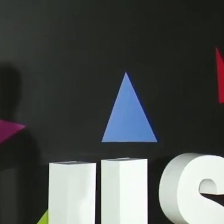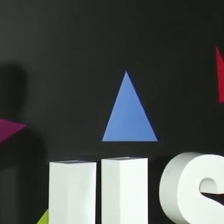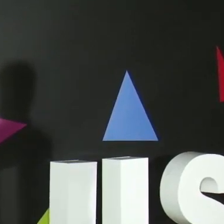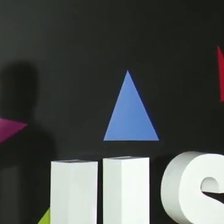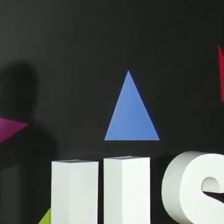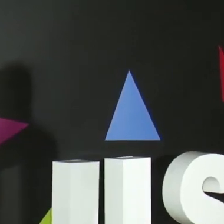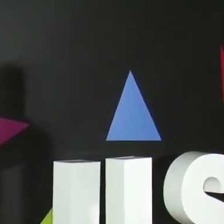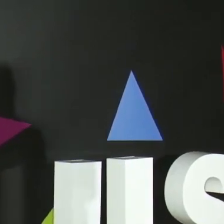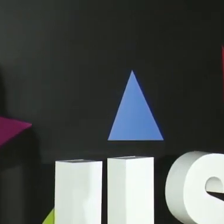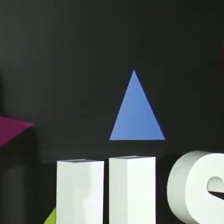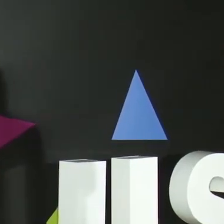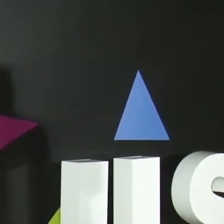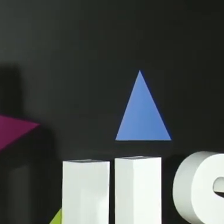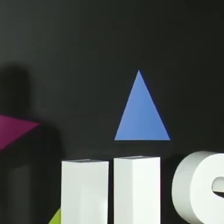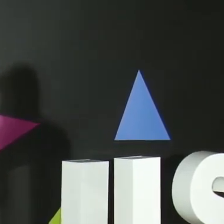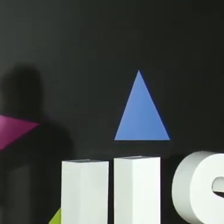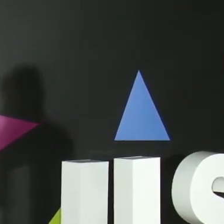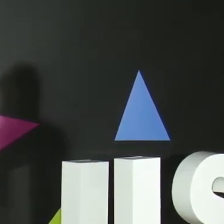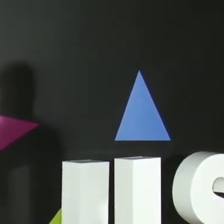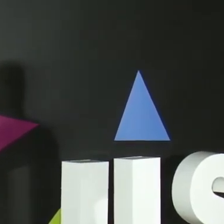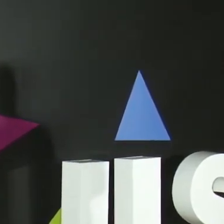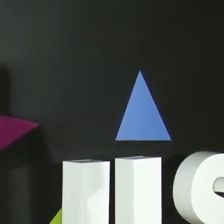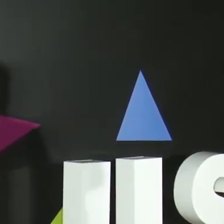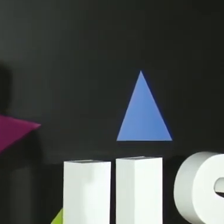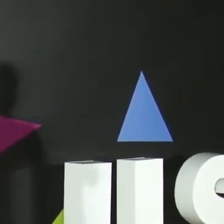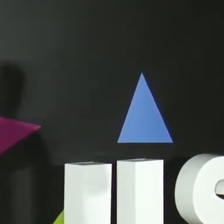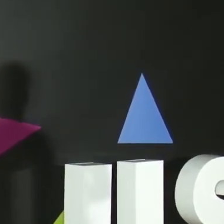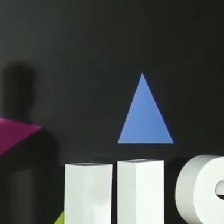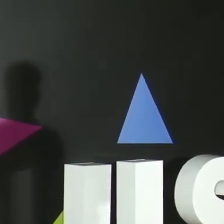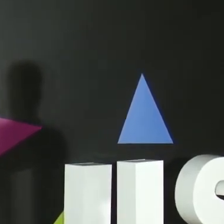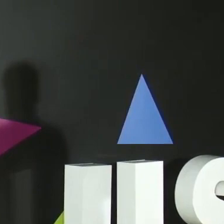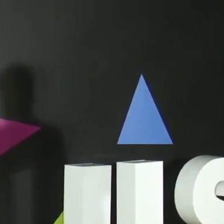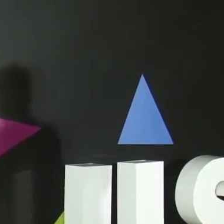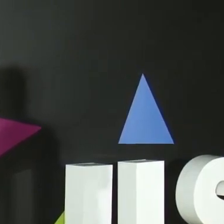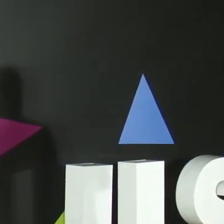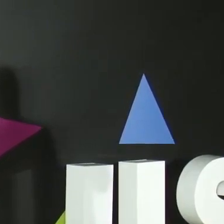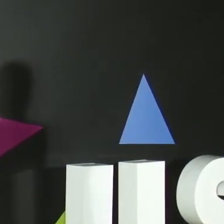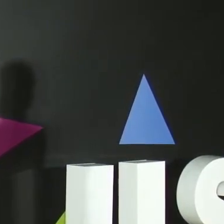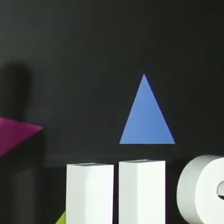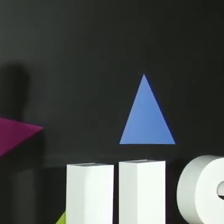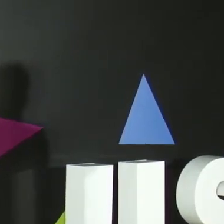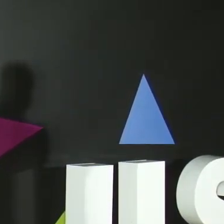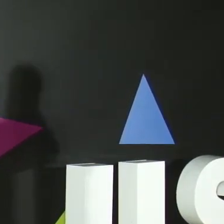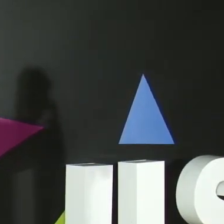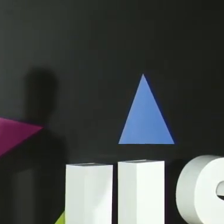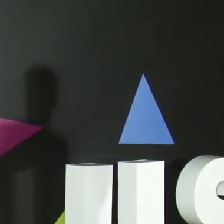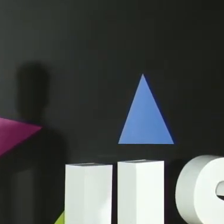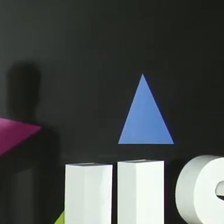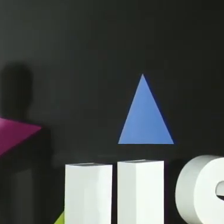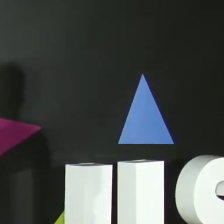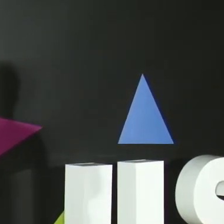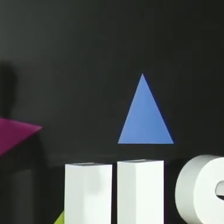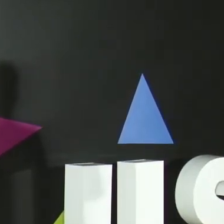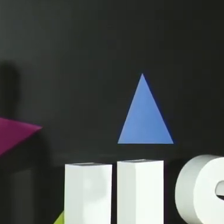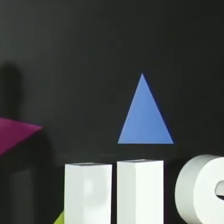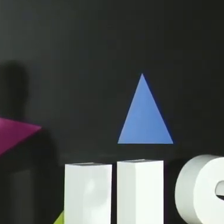community. It brings more revenue. There are 1 billion people with disabilities all over the world. That's